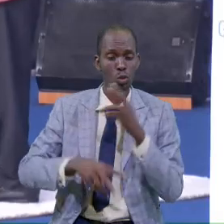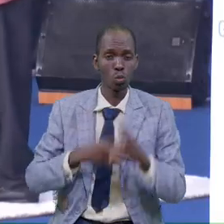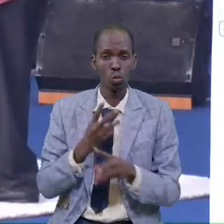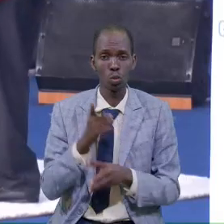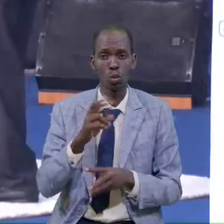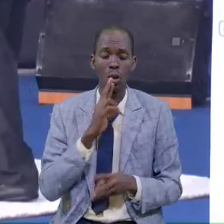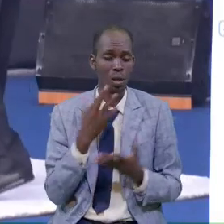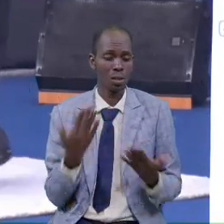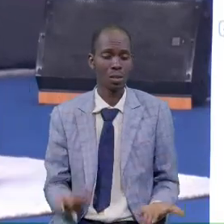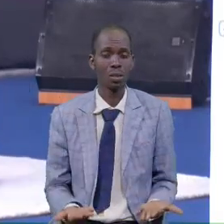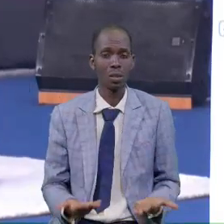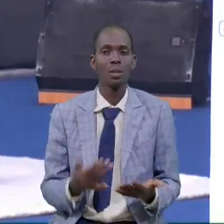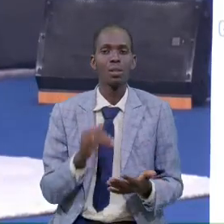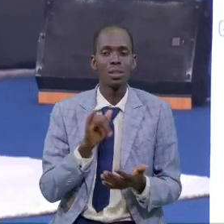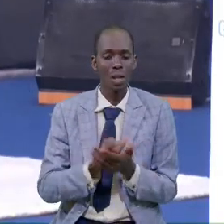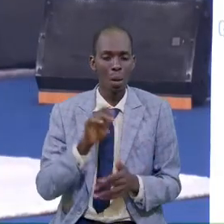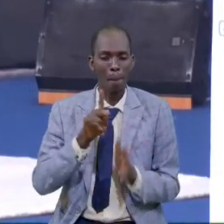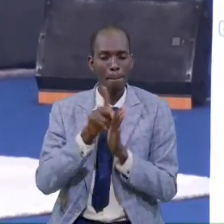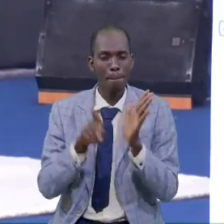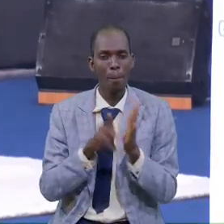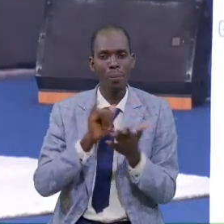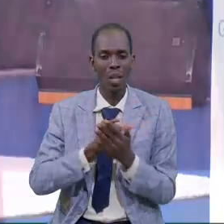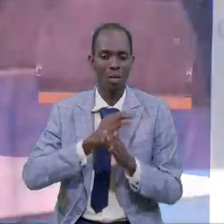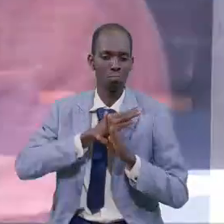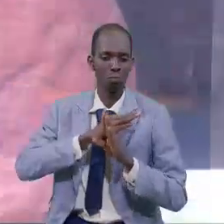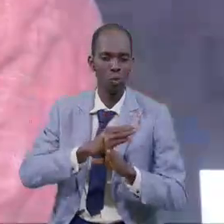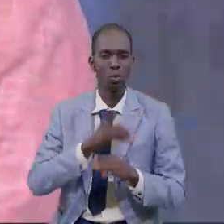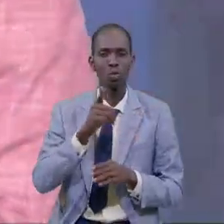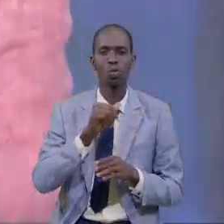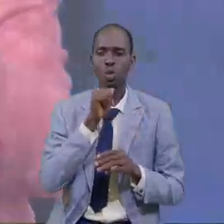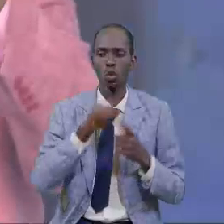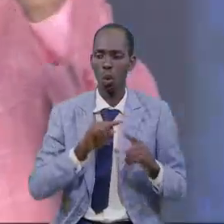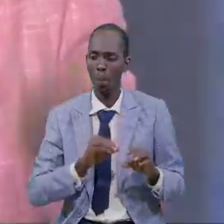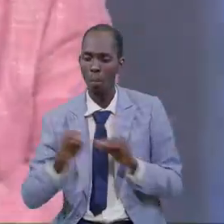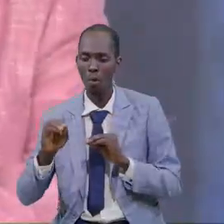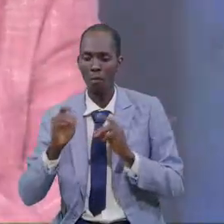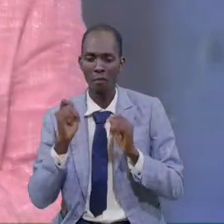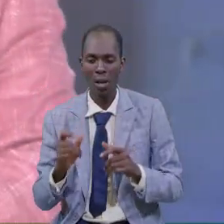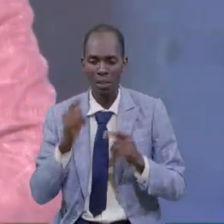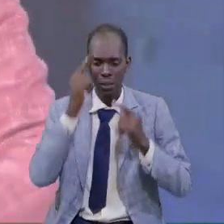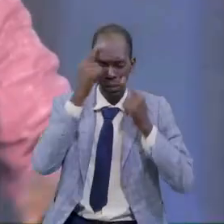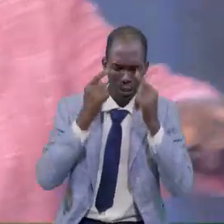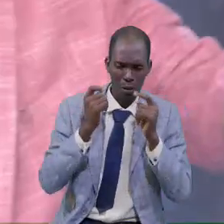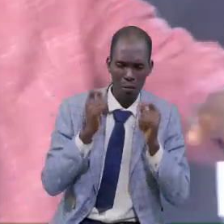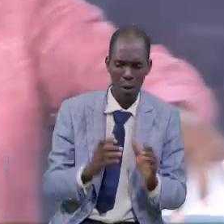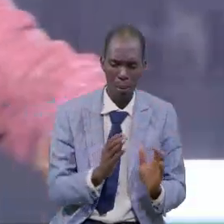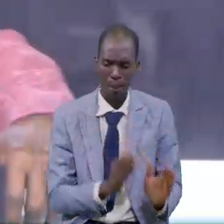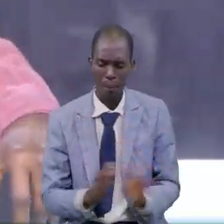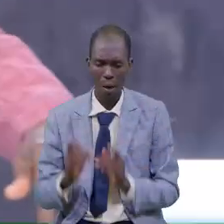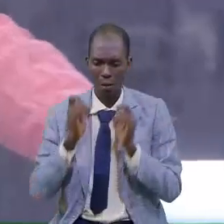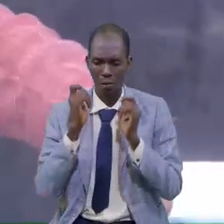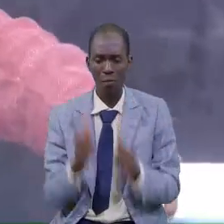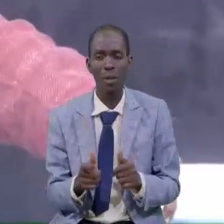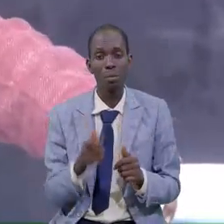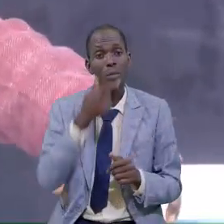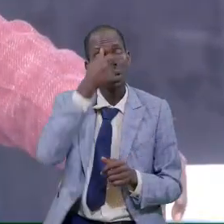which makes you not to walk fast, run fast, think fast, plan fast, strategize fast, because